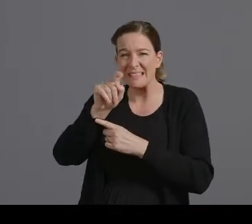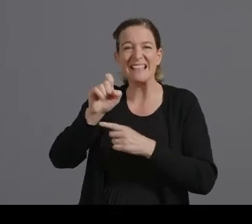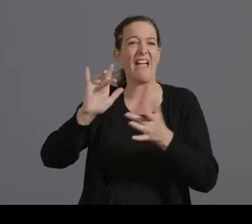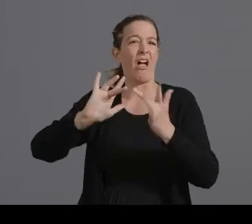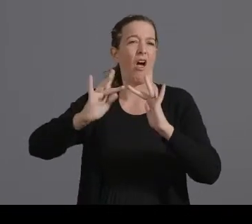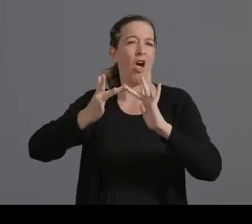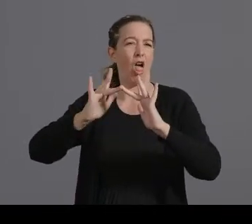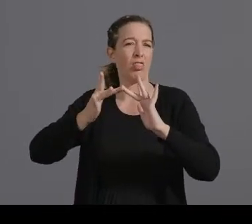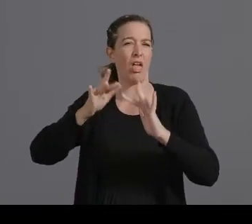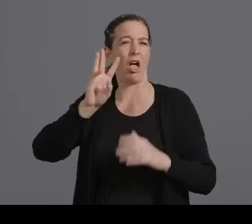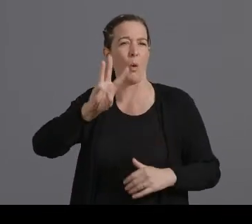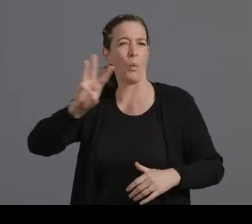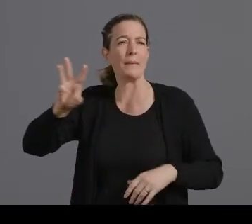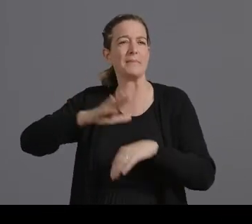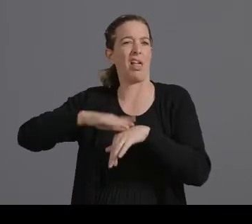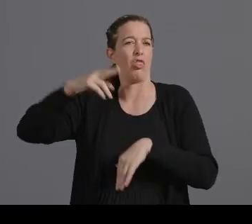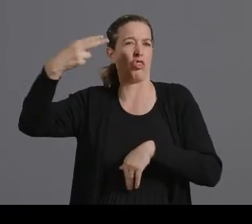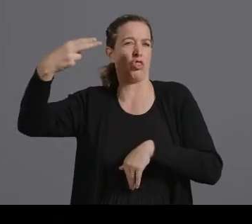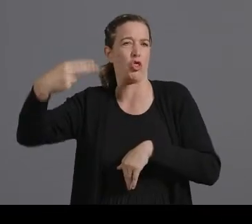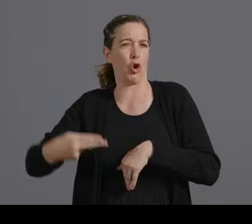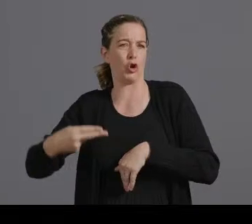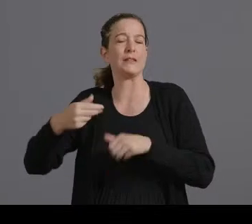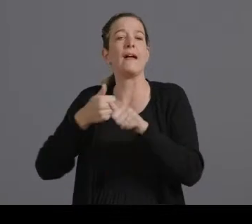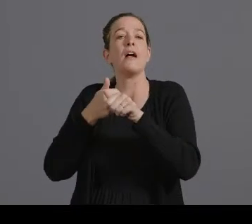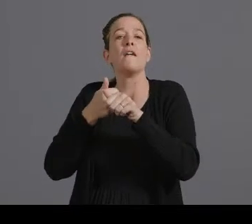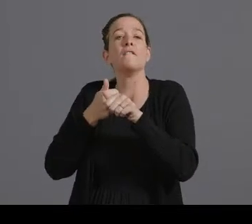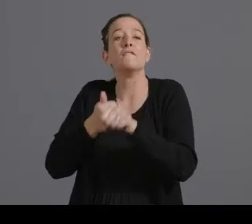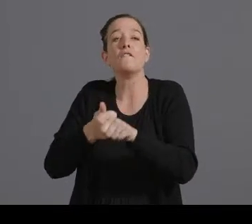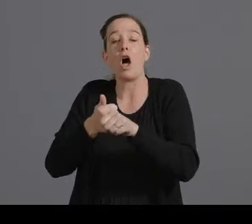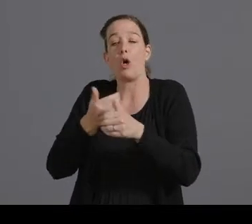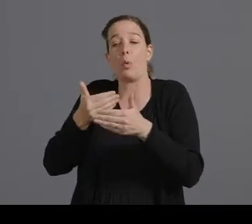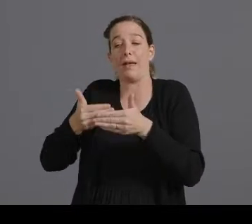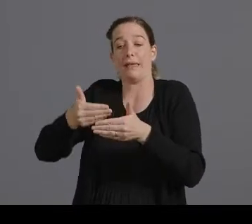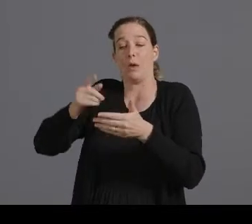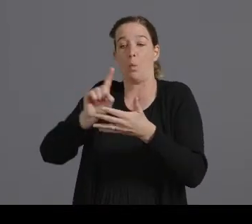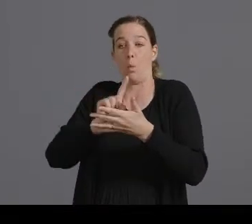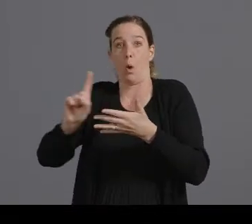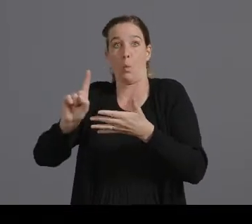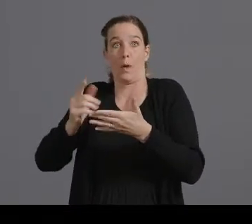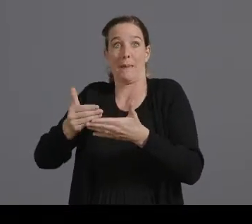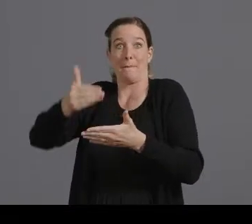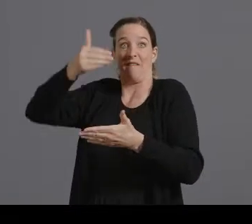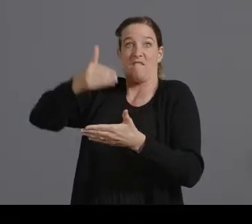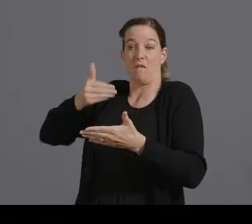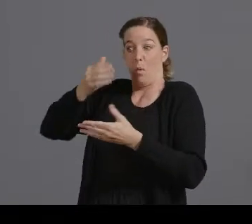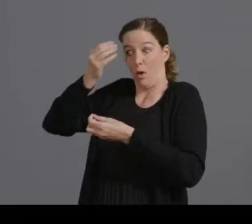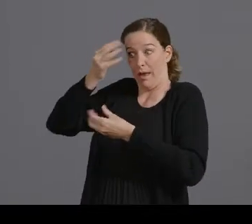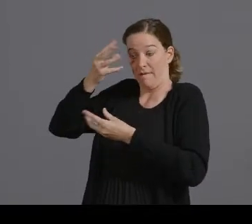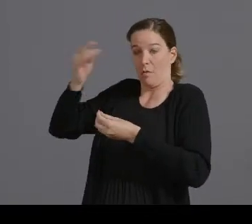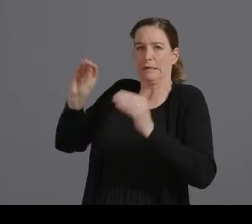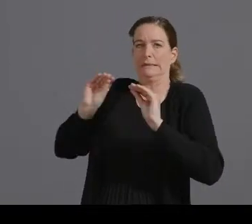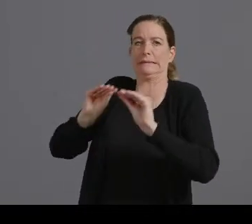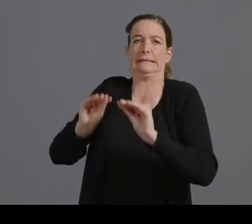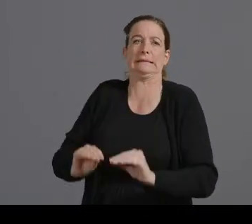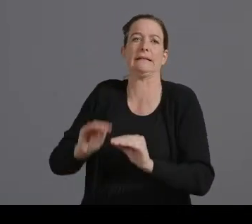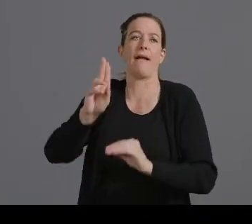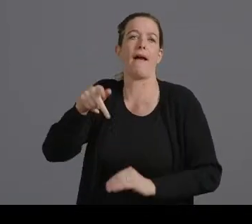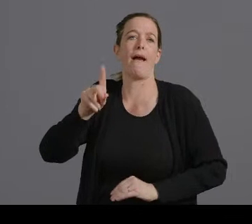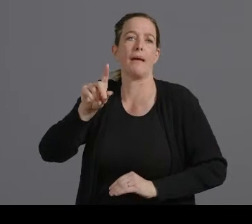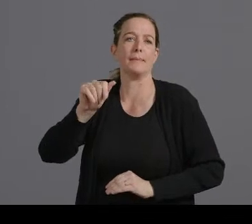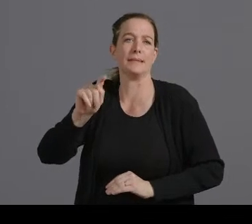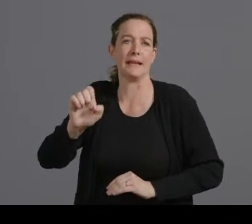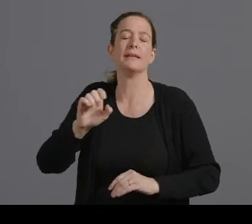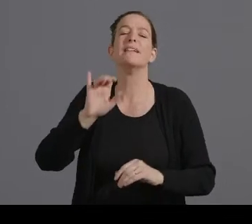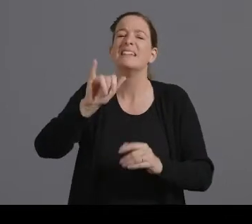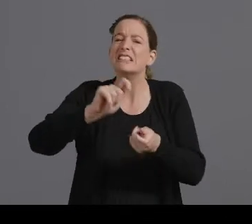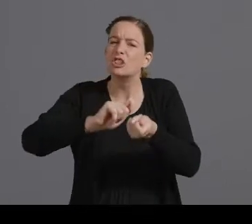on Thursdays using the previous week's data. So this is going to be a change from the previous